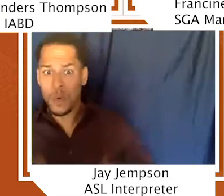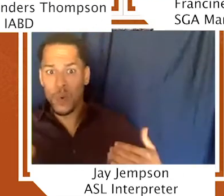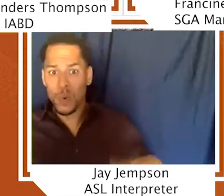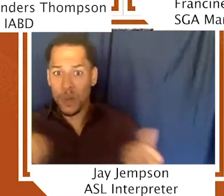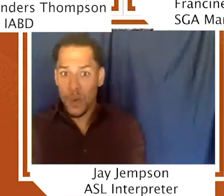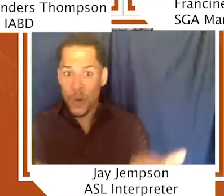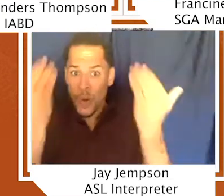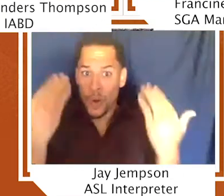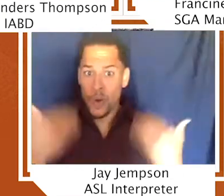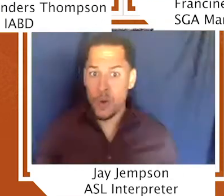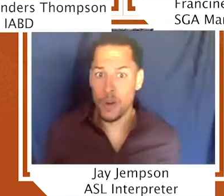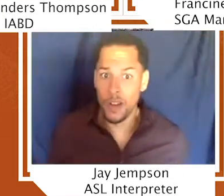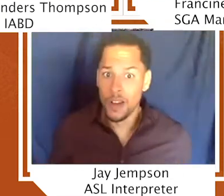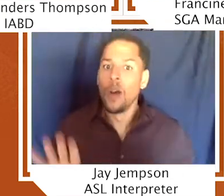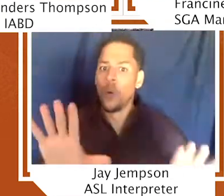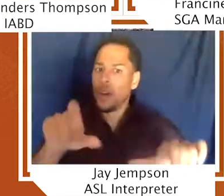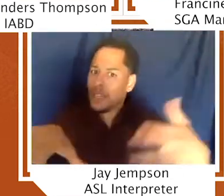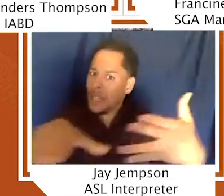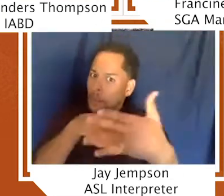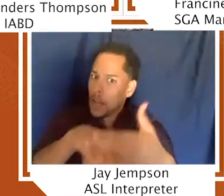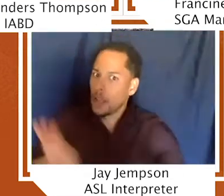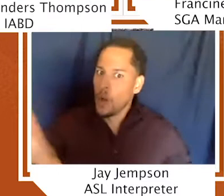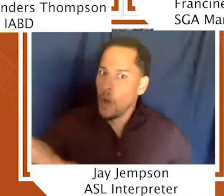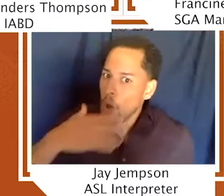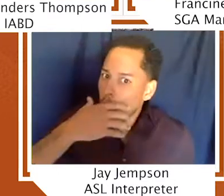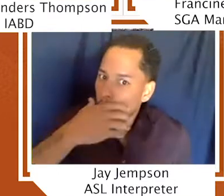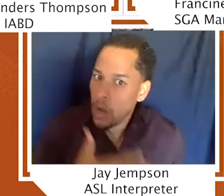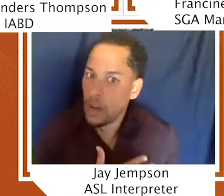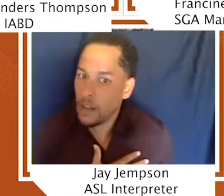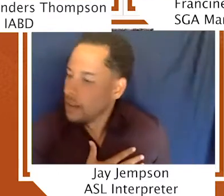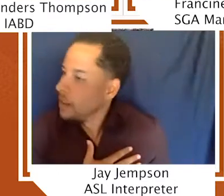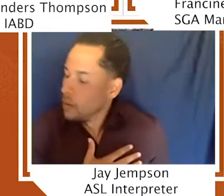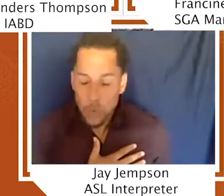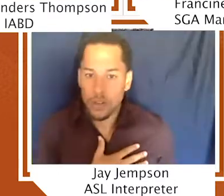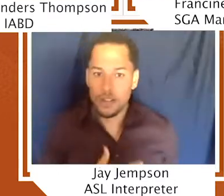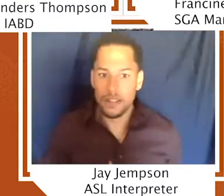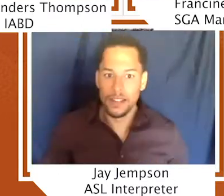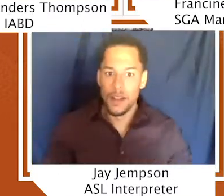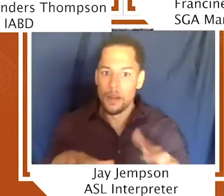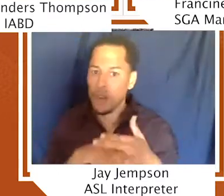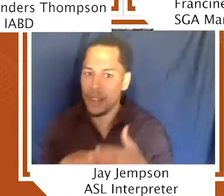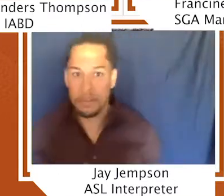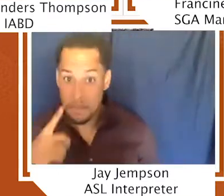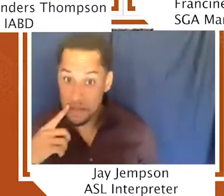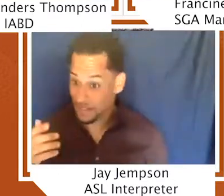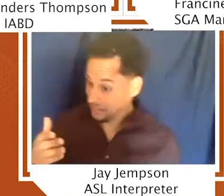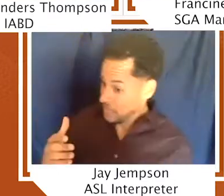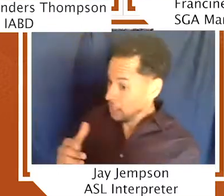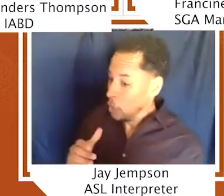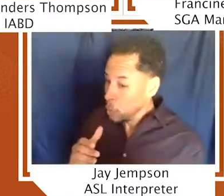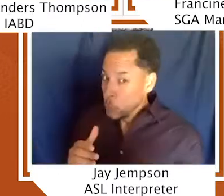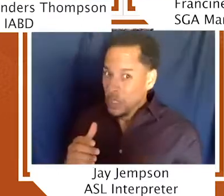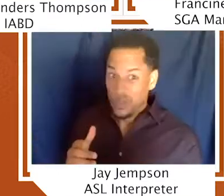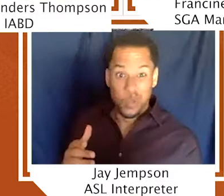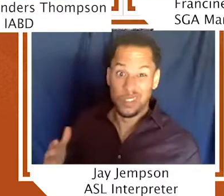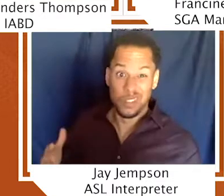take if anything, so I can get something more in my cup. I think I need something stronger at this point.